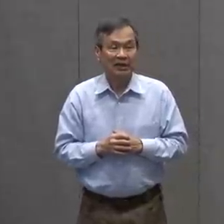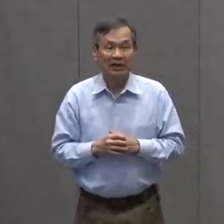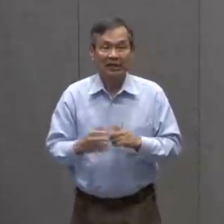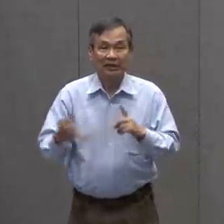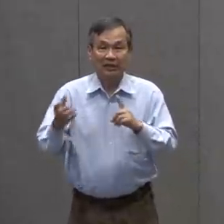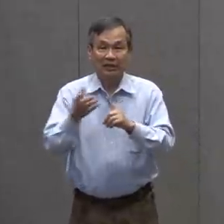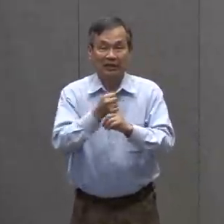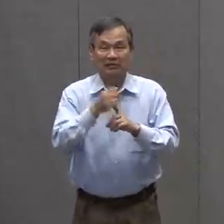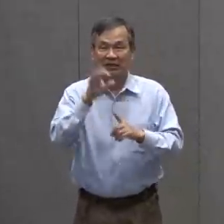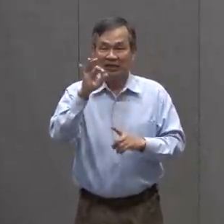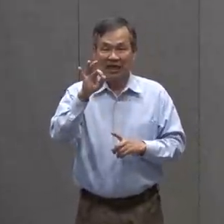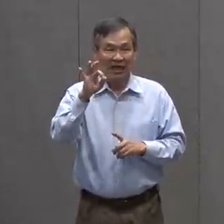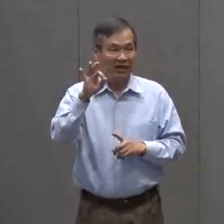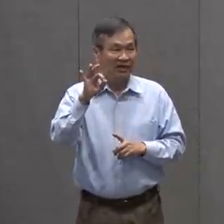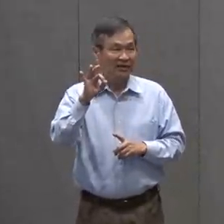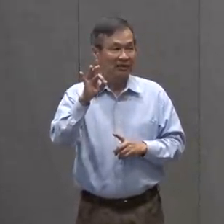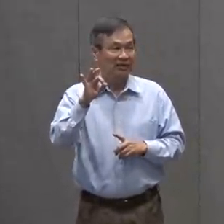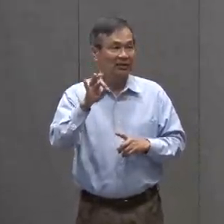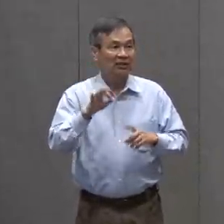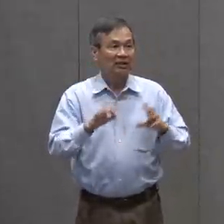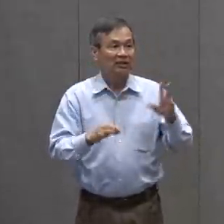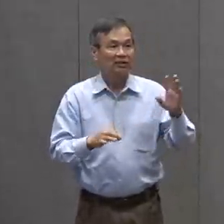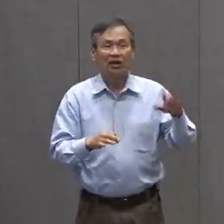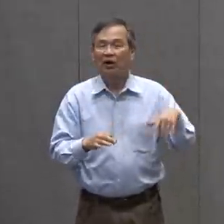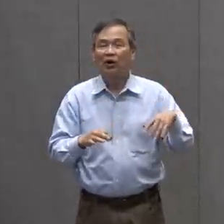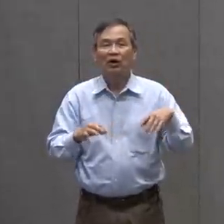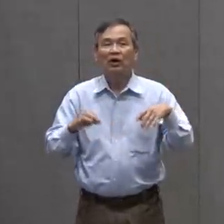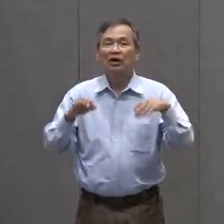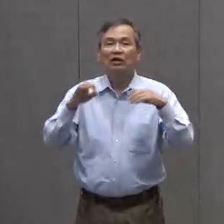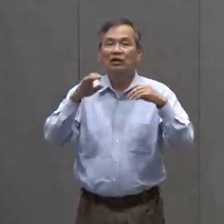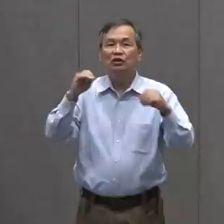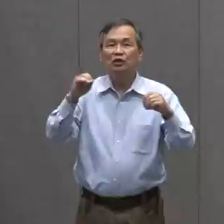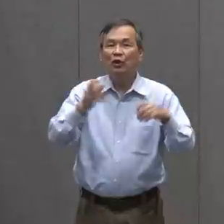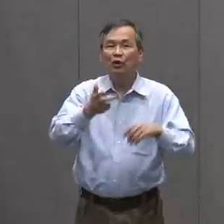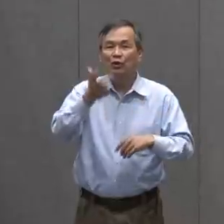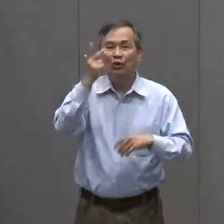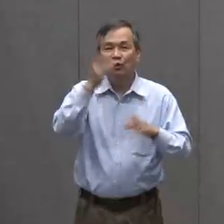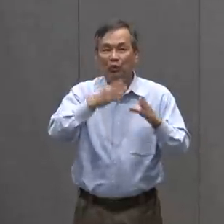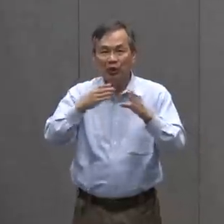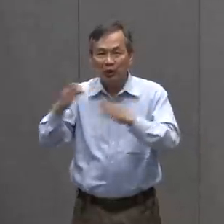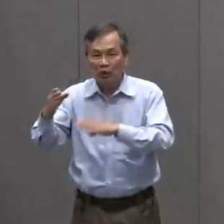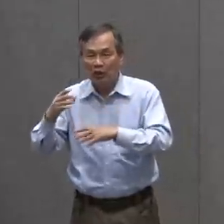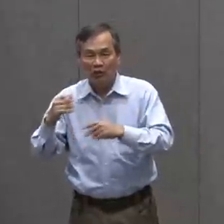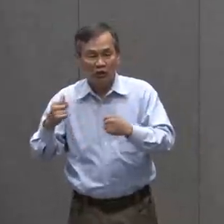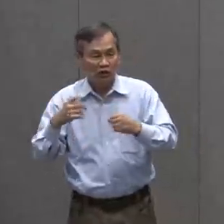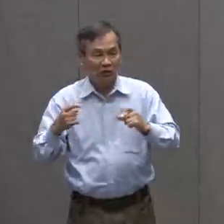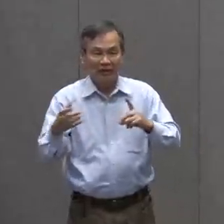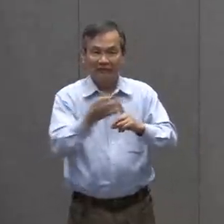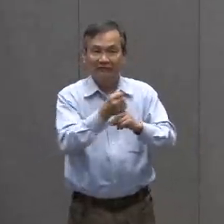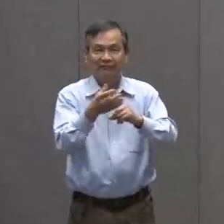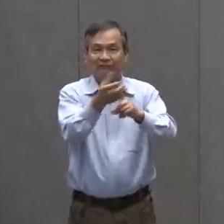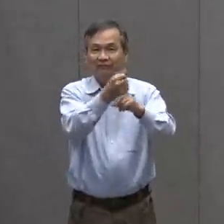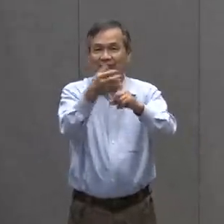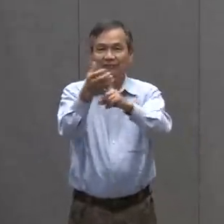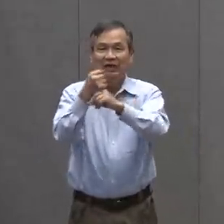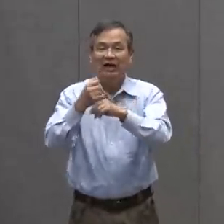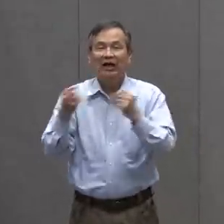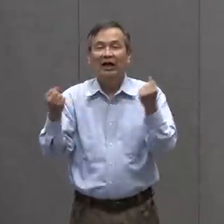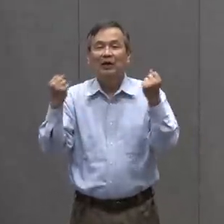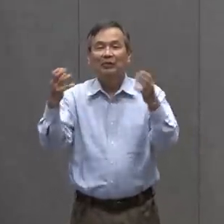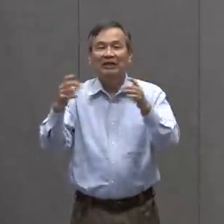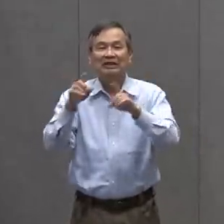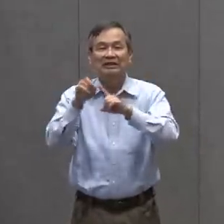9. And so it's not a situation that we're trying to get any kind of a tic-tac-toe here. We're just trying to cover up as many as we can and be